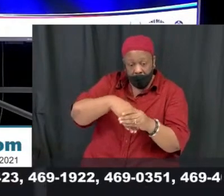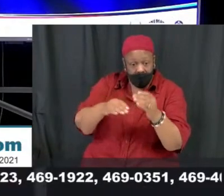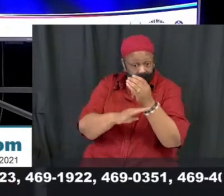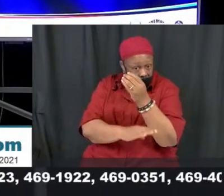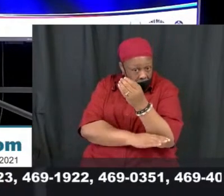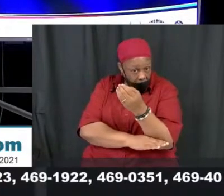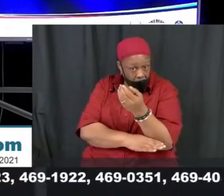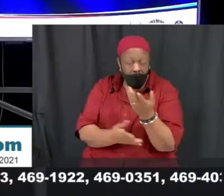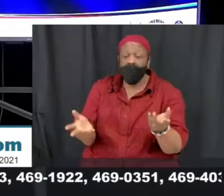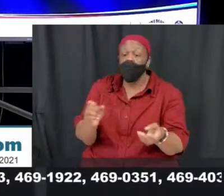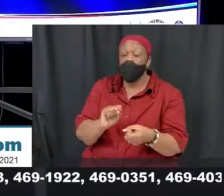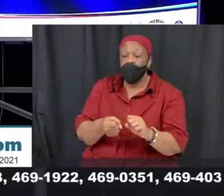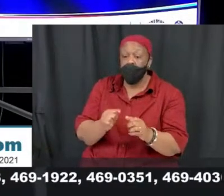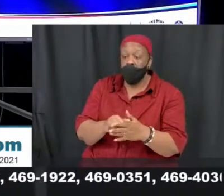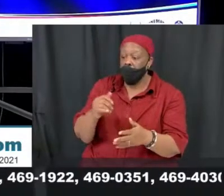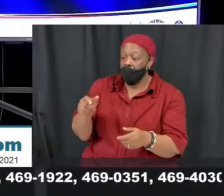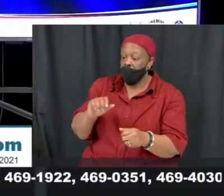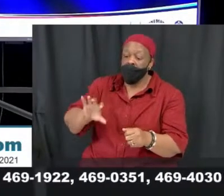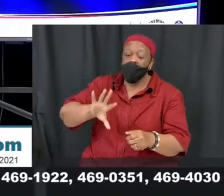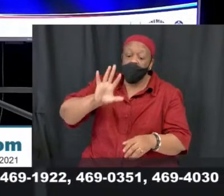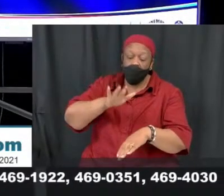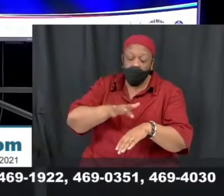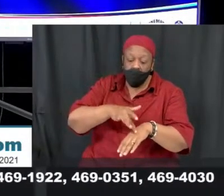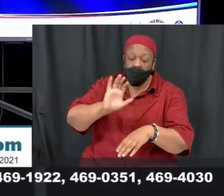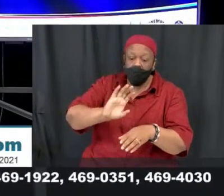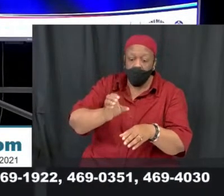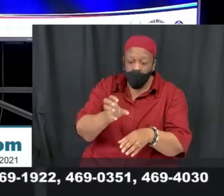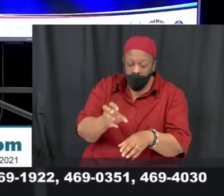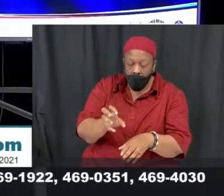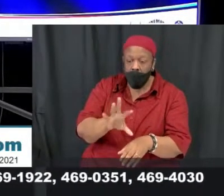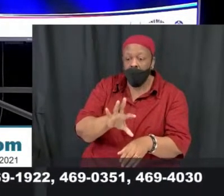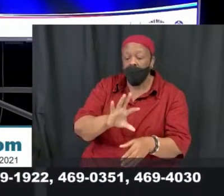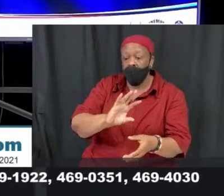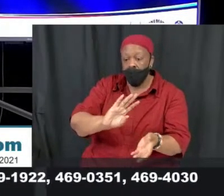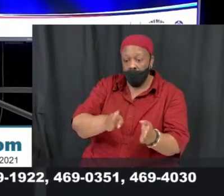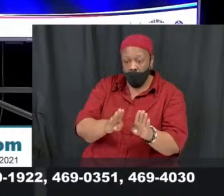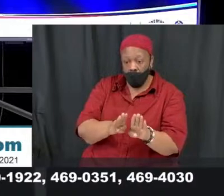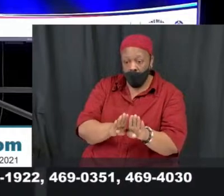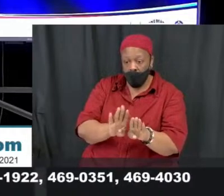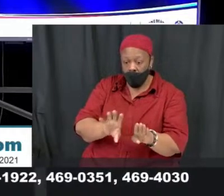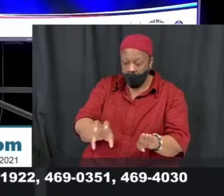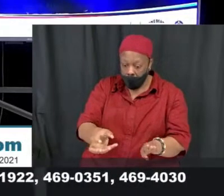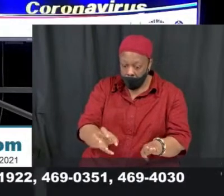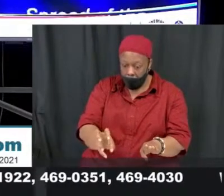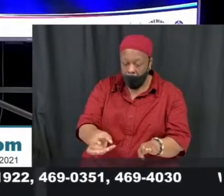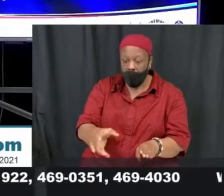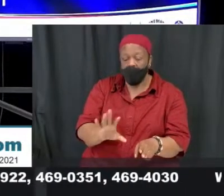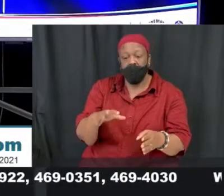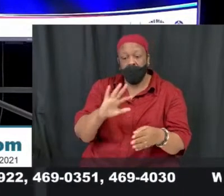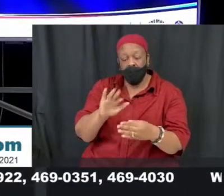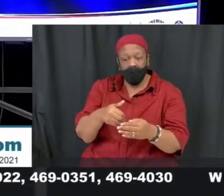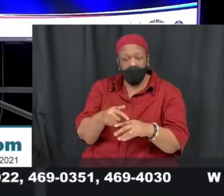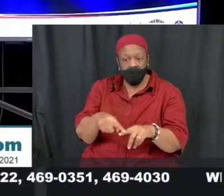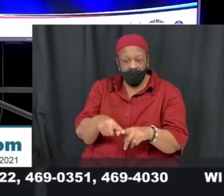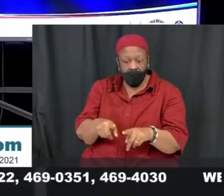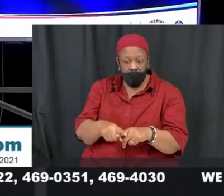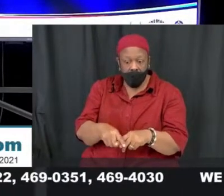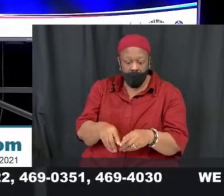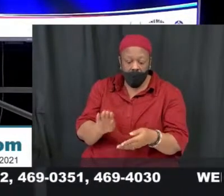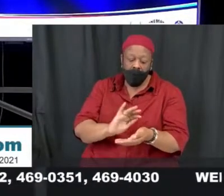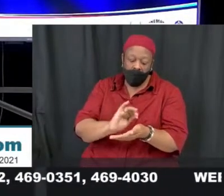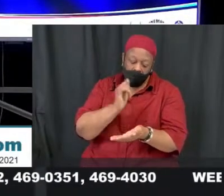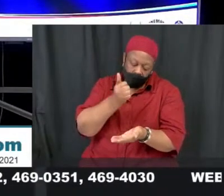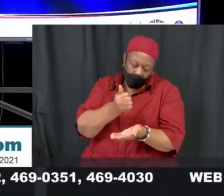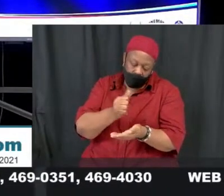doctors. The virus is in our communities. And so we are asking everyone to do their part,